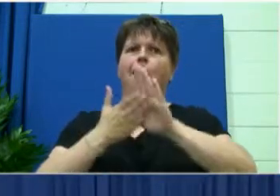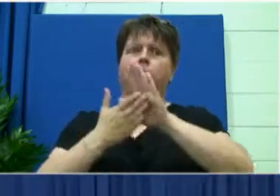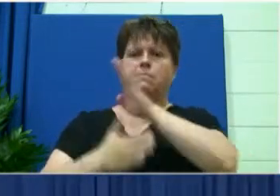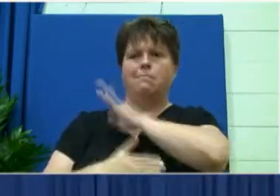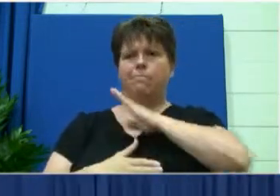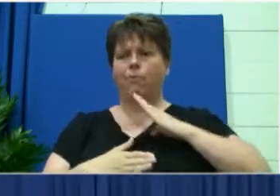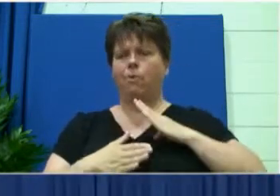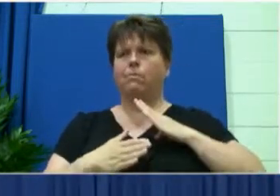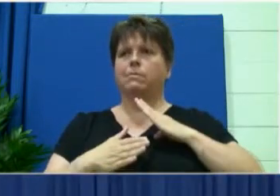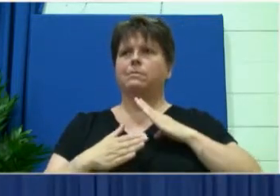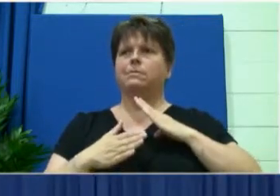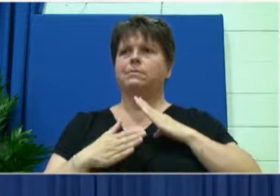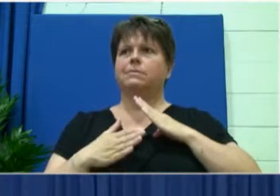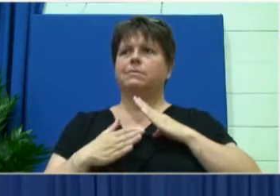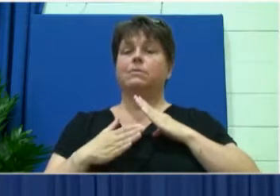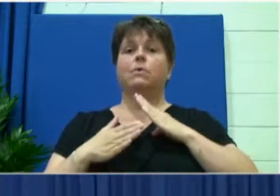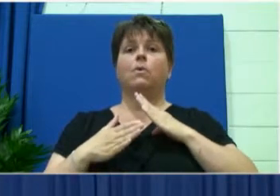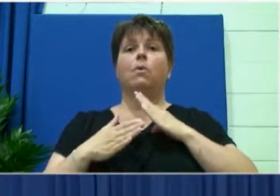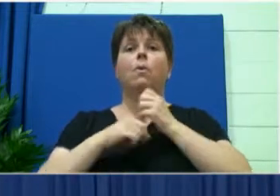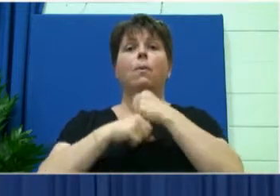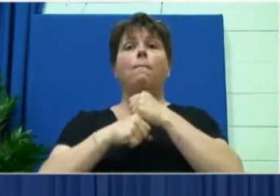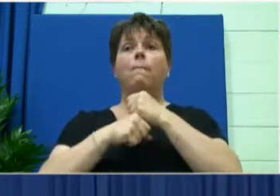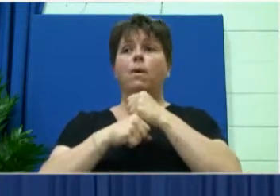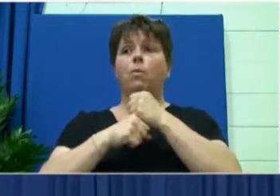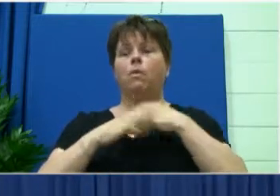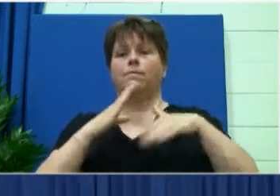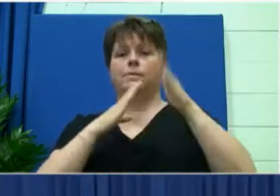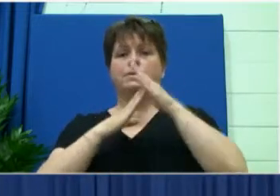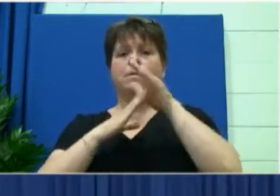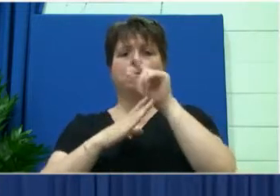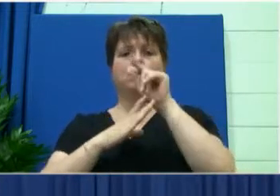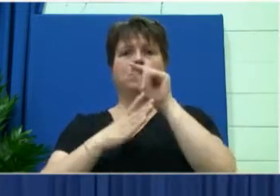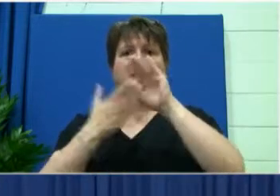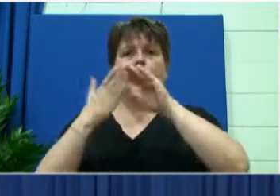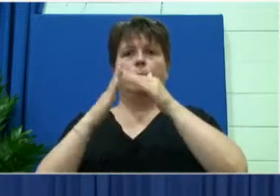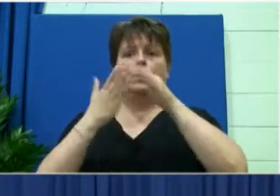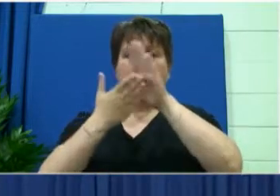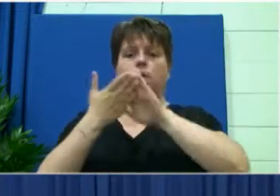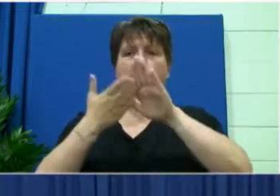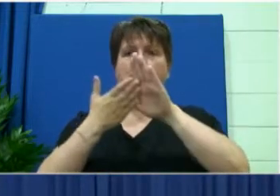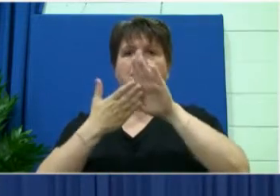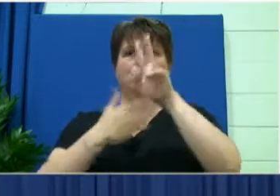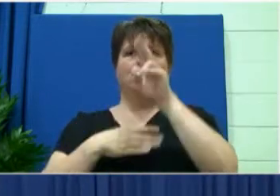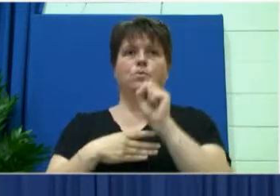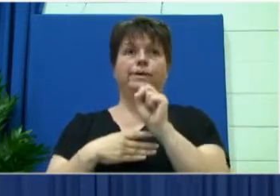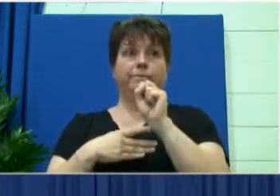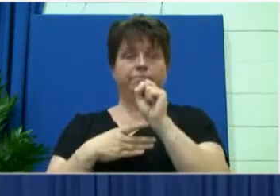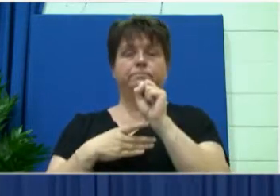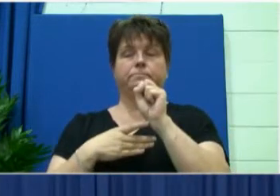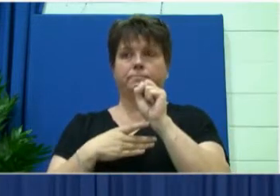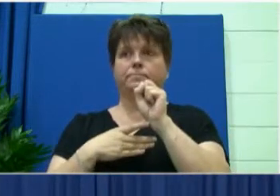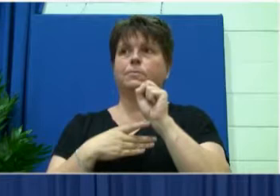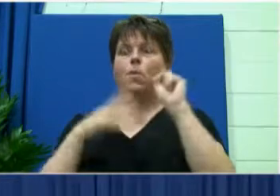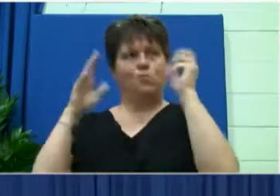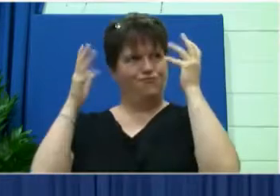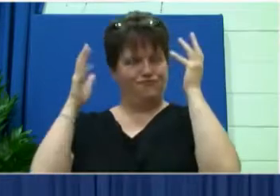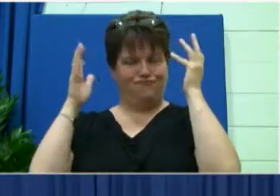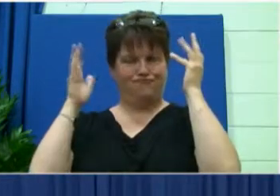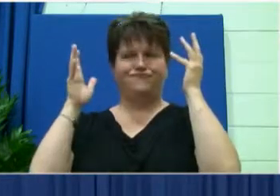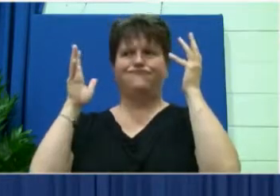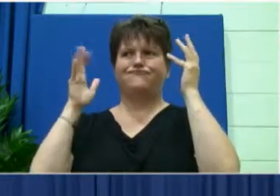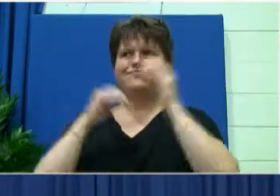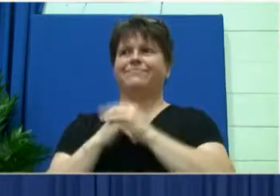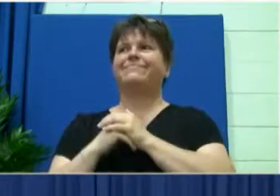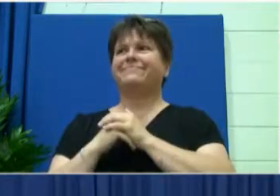trustees to make this one of the top 20 community colleges in the United States. We